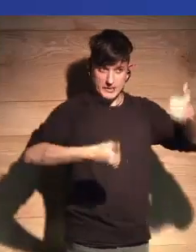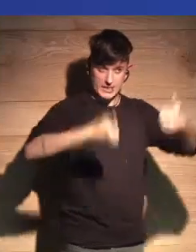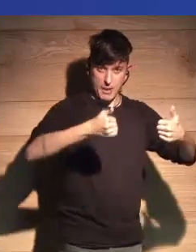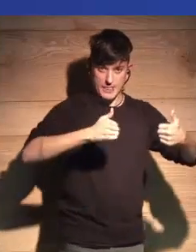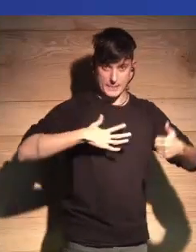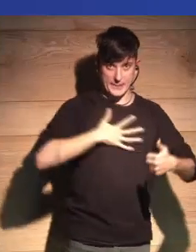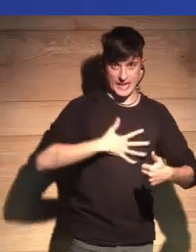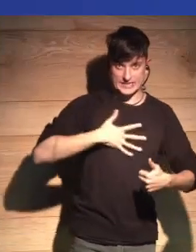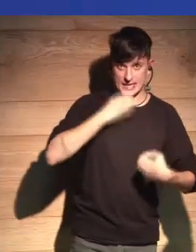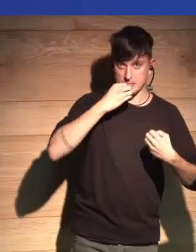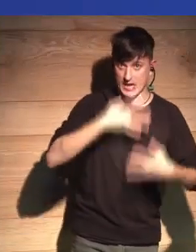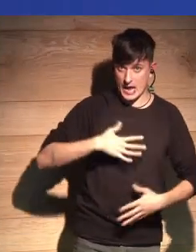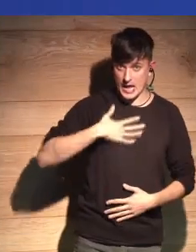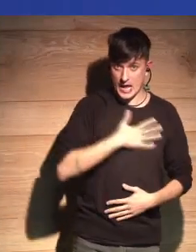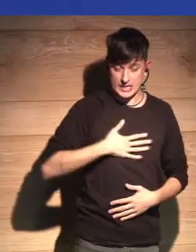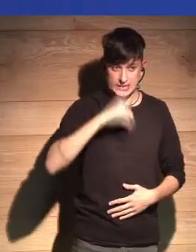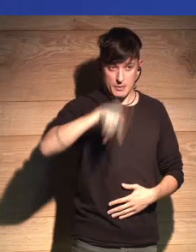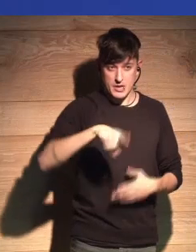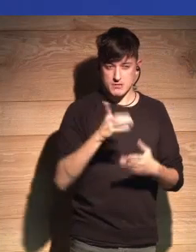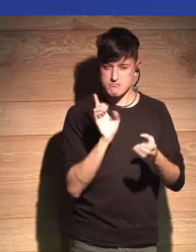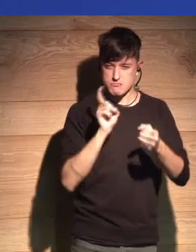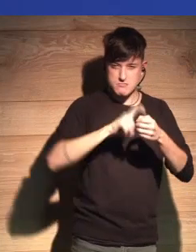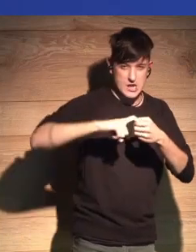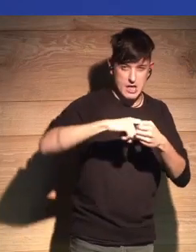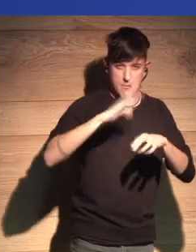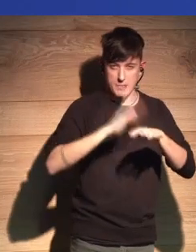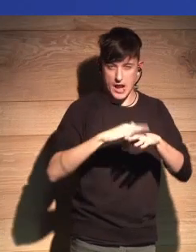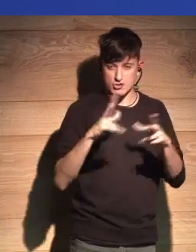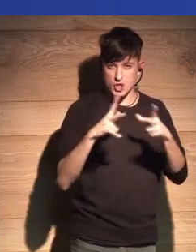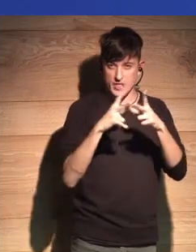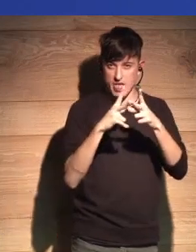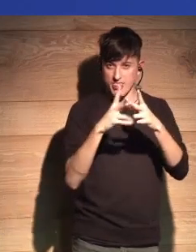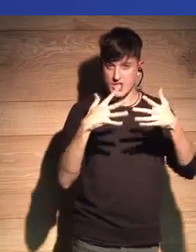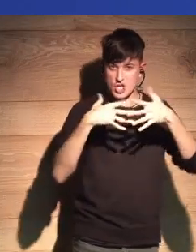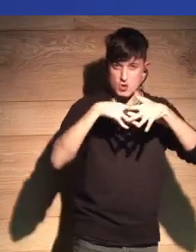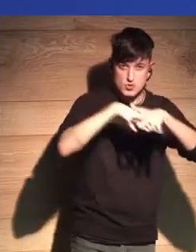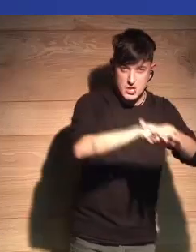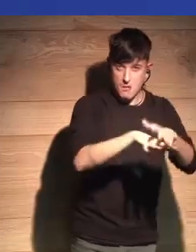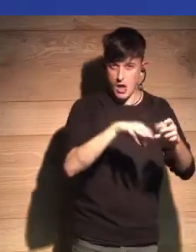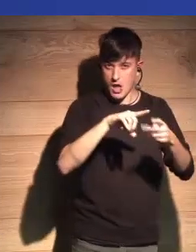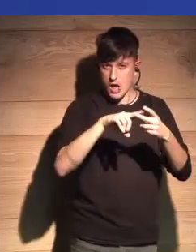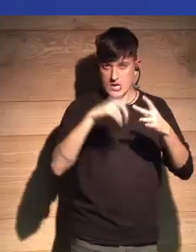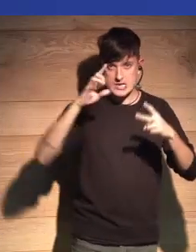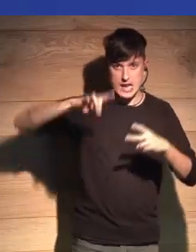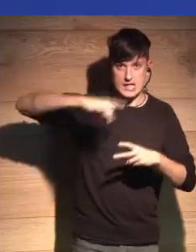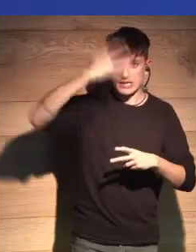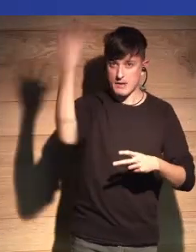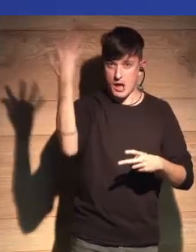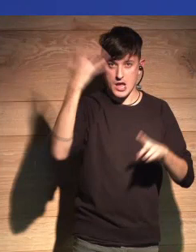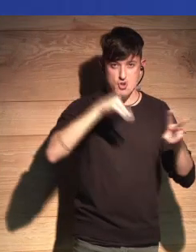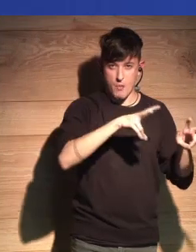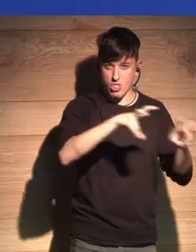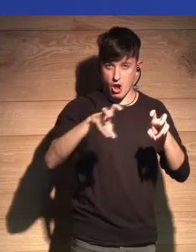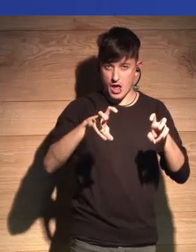competitiveness, labor market efficiency, but they also contribute to creating a more creative,